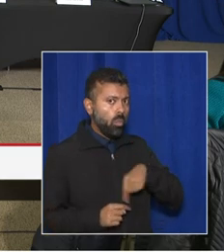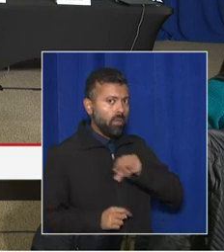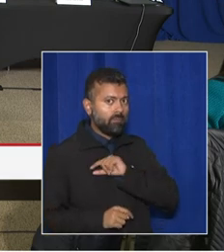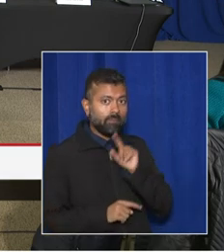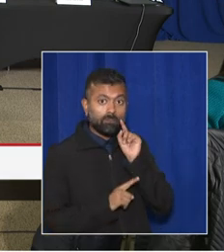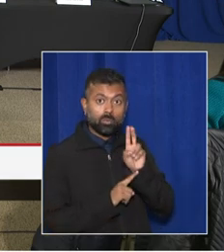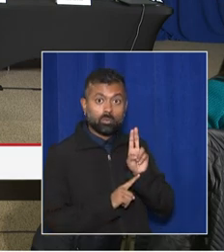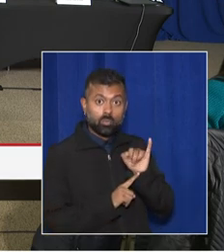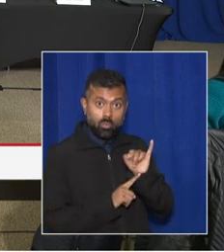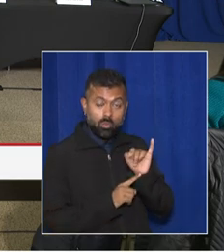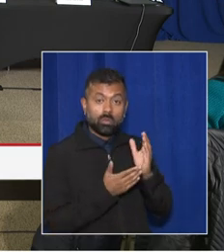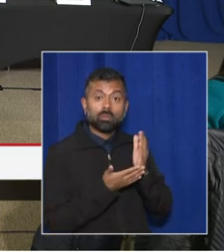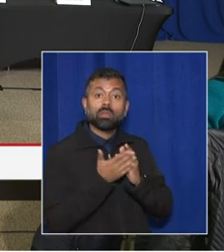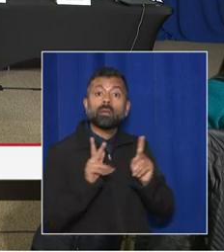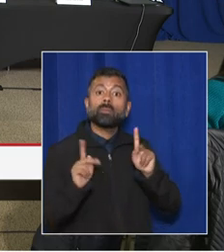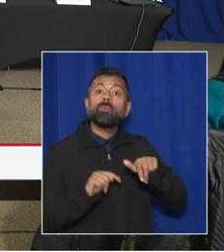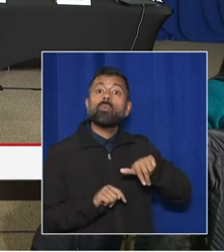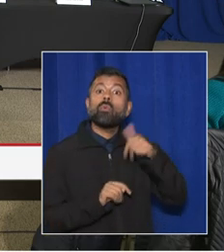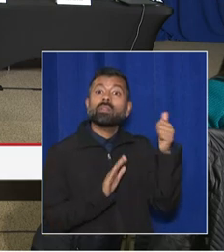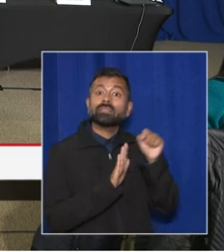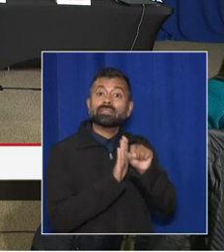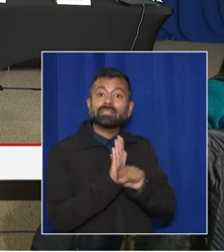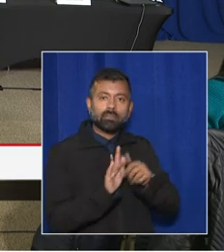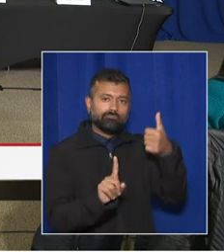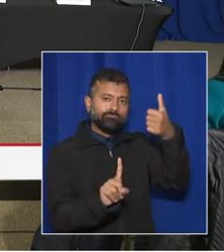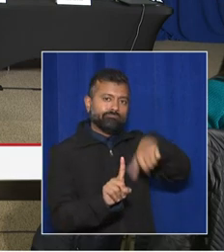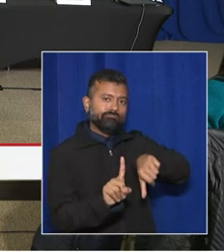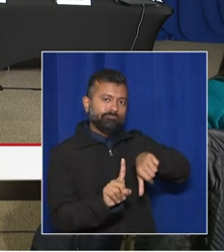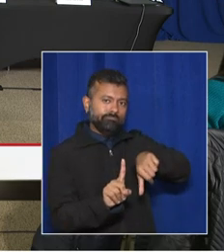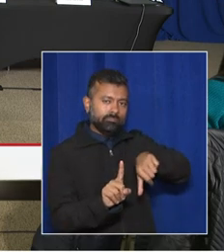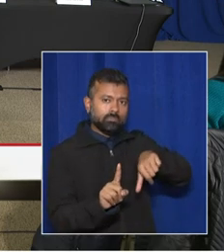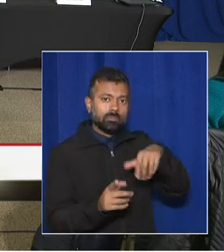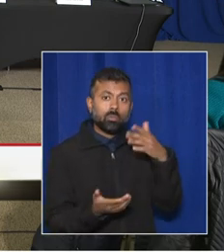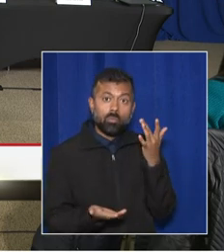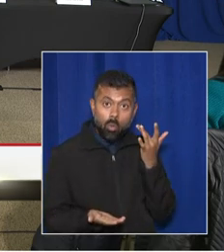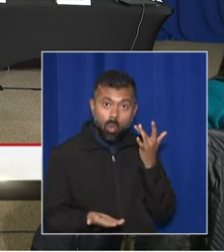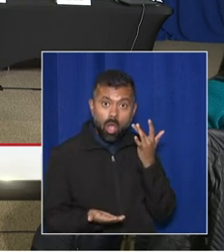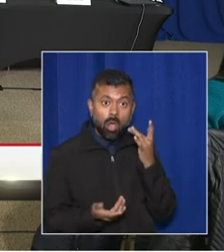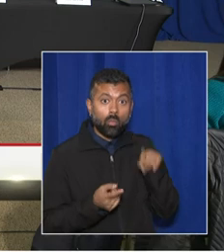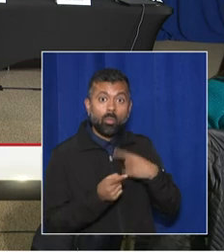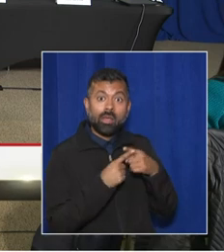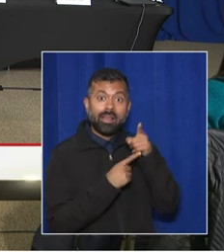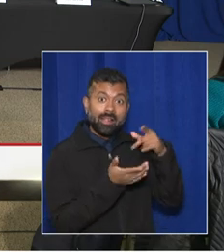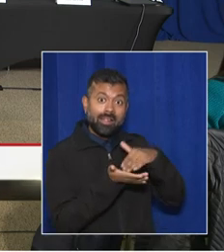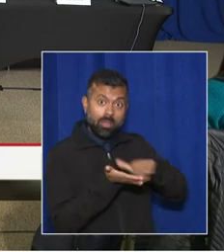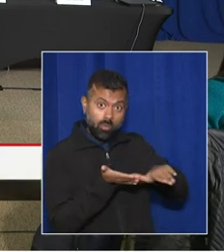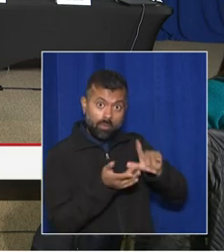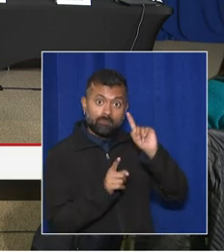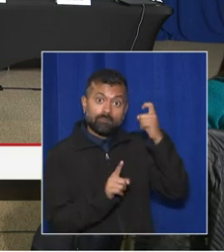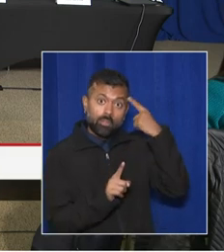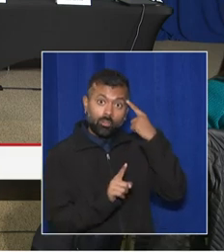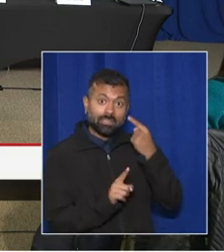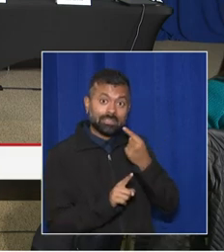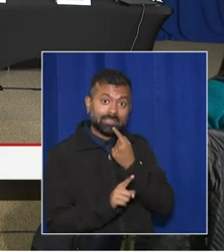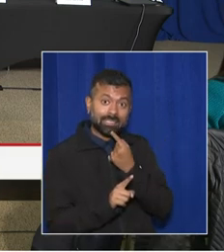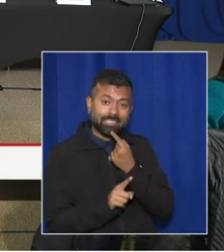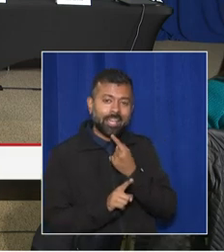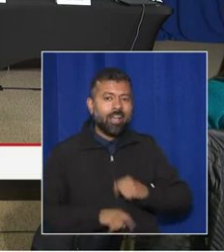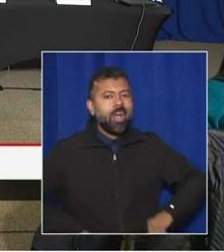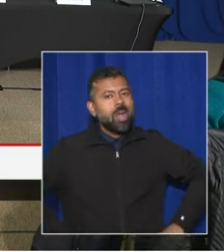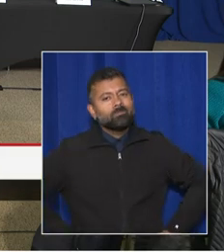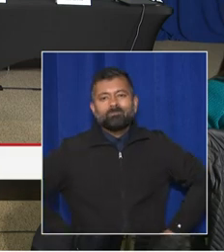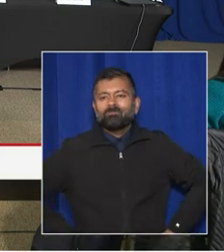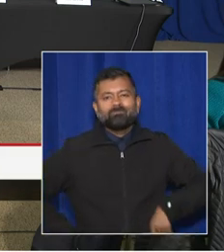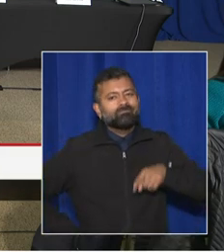they were let go because of performance, which they say is not accurate underneath these cuts, but also there was questions about